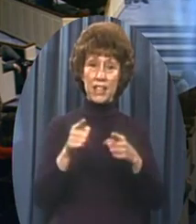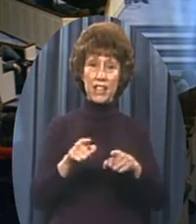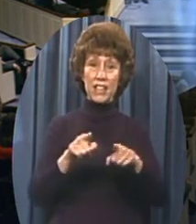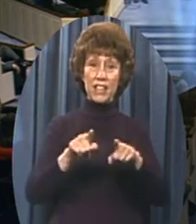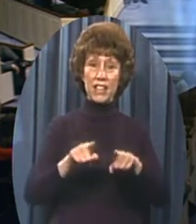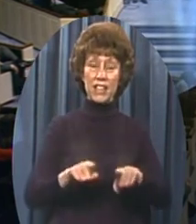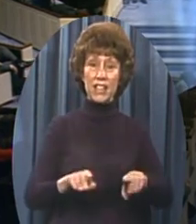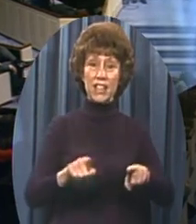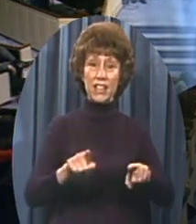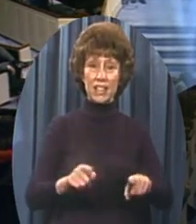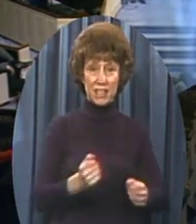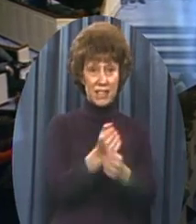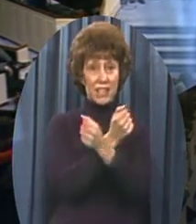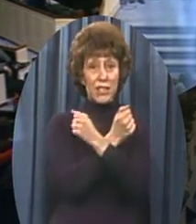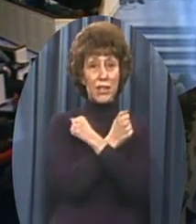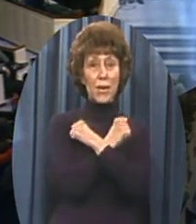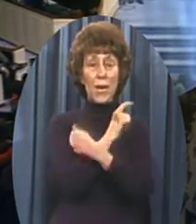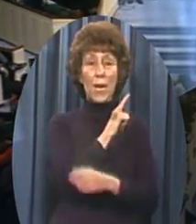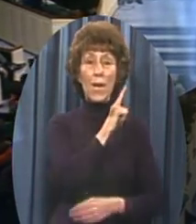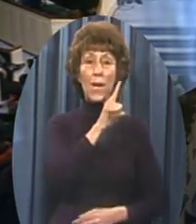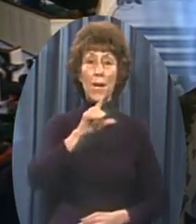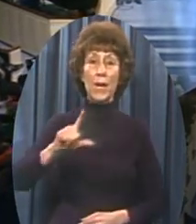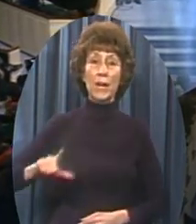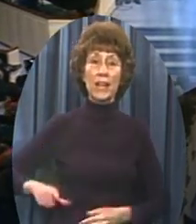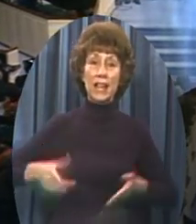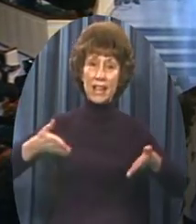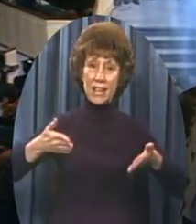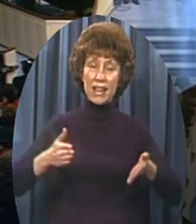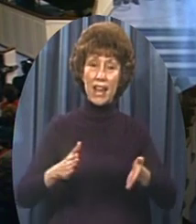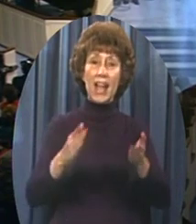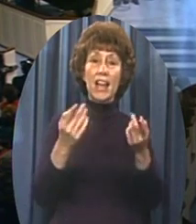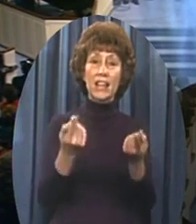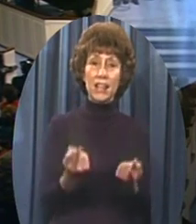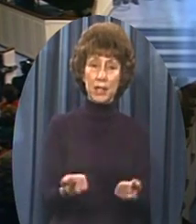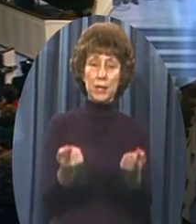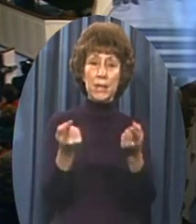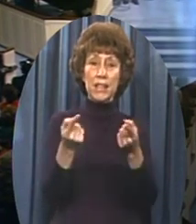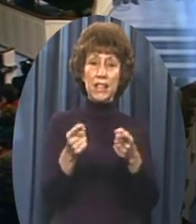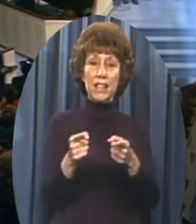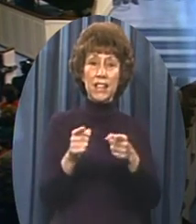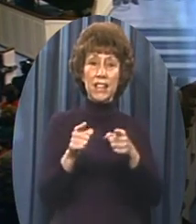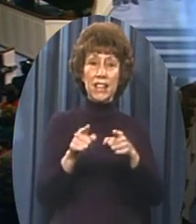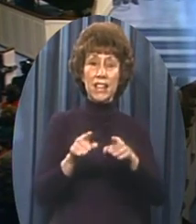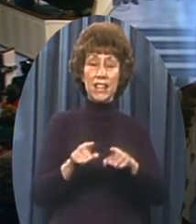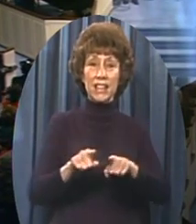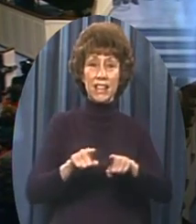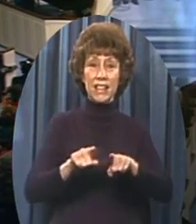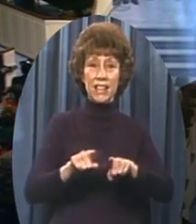Let it be, dear Lord, let it be.